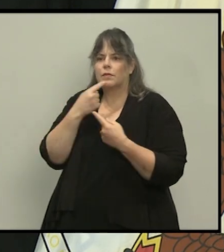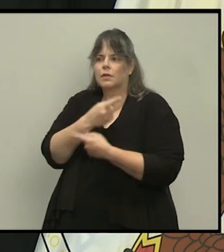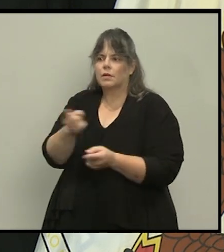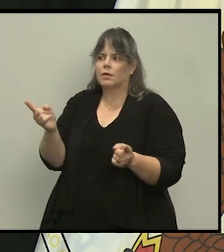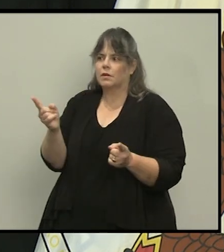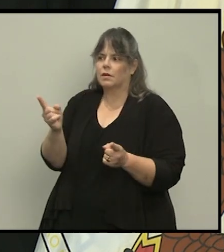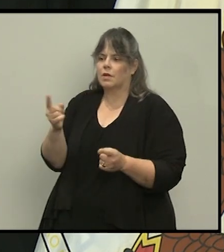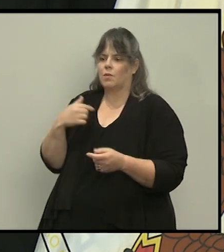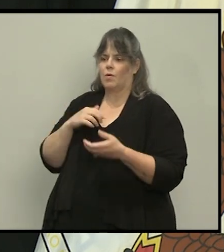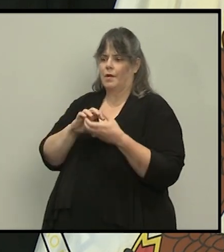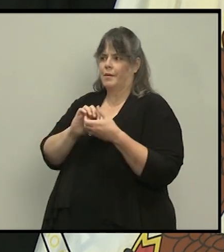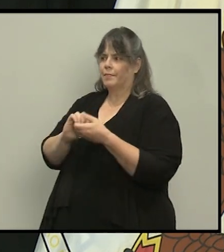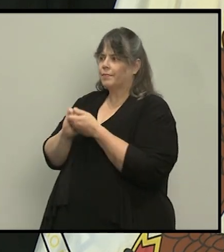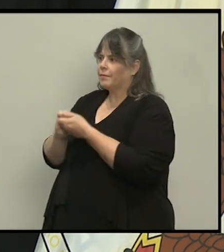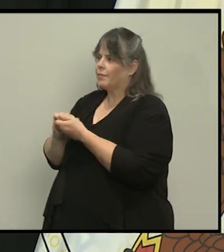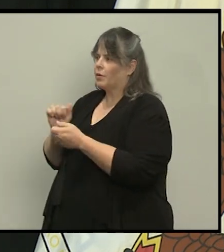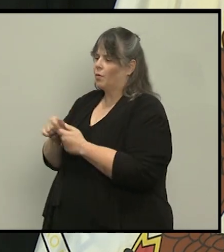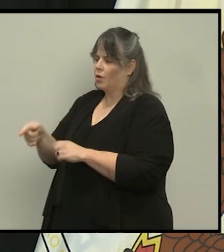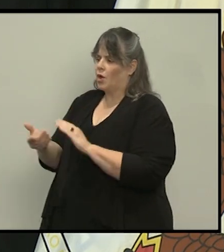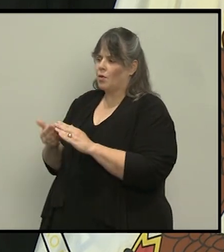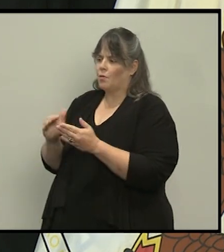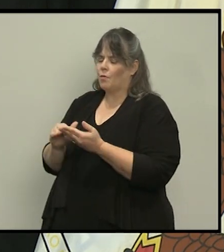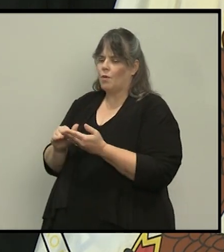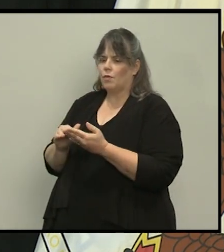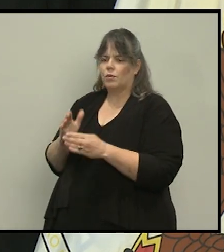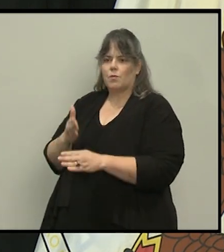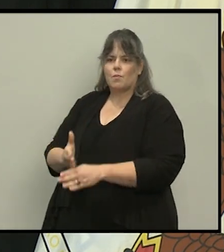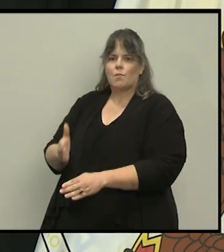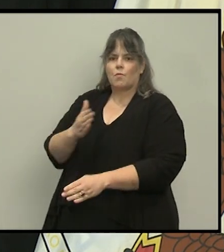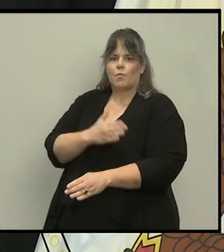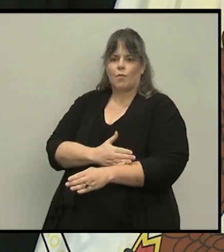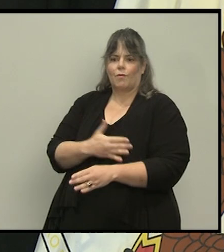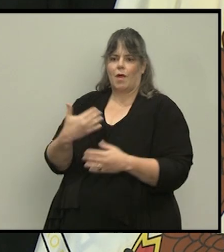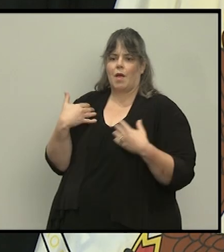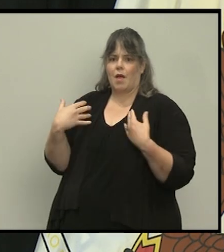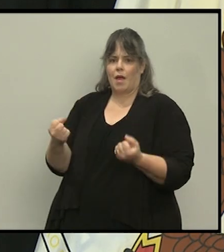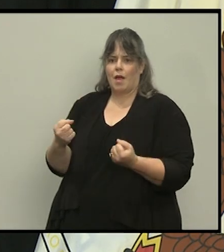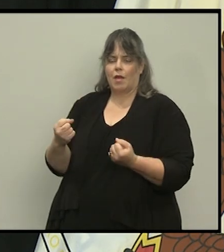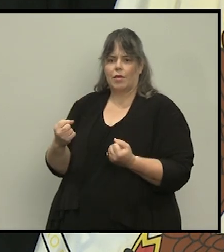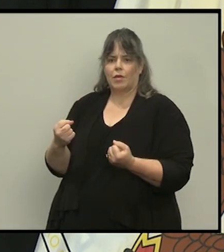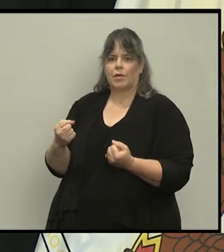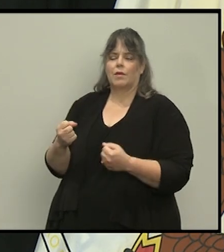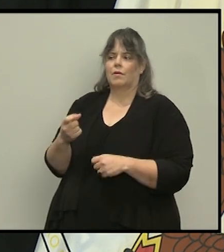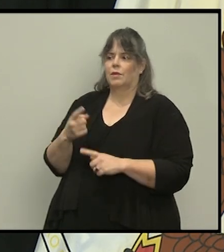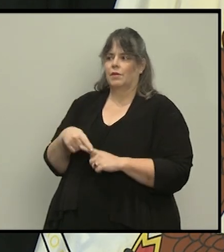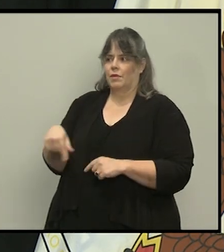order to improve health and well-being in the most vulnerable populations.